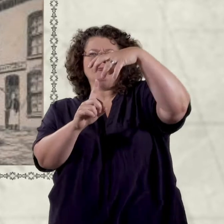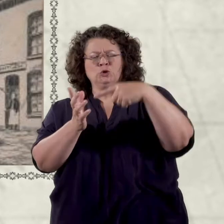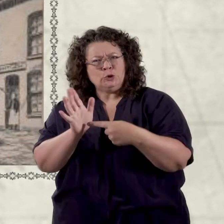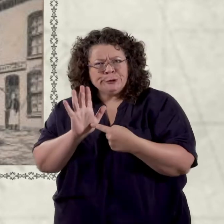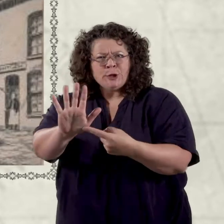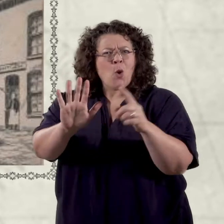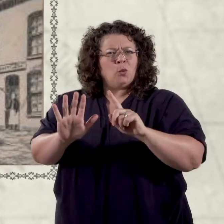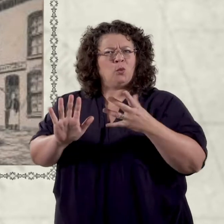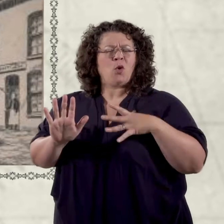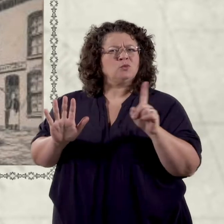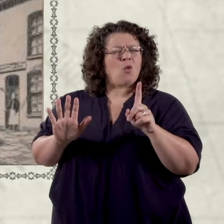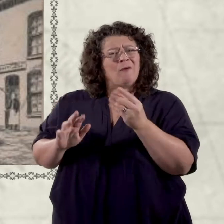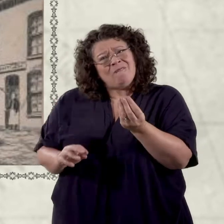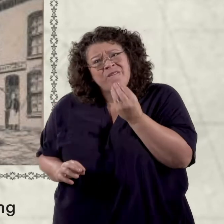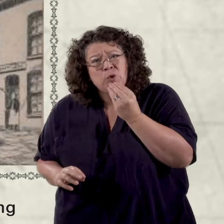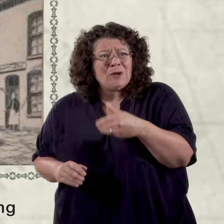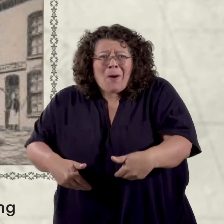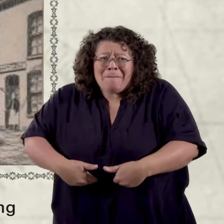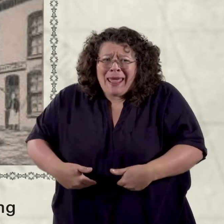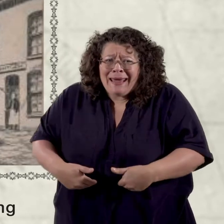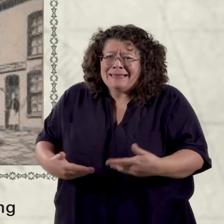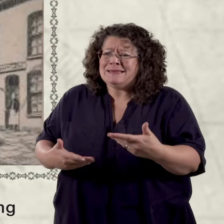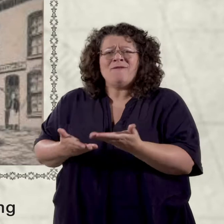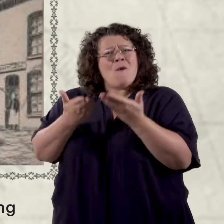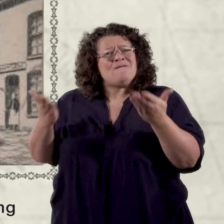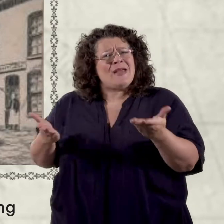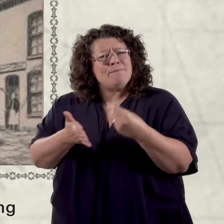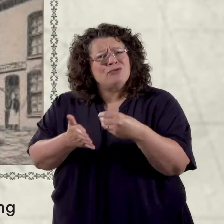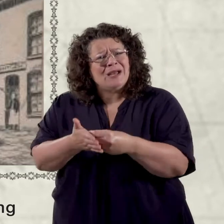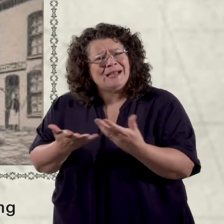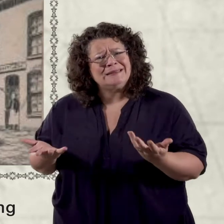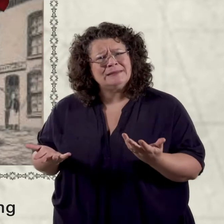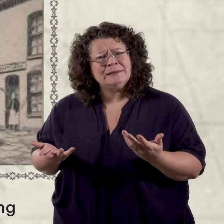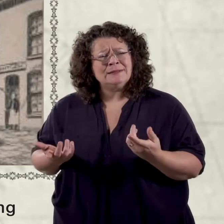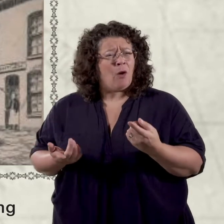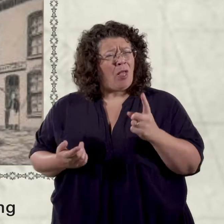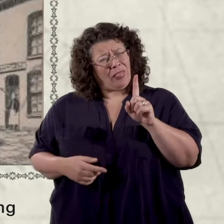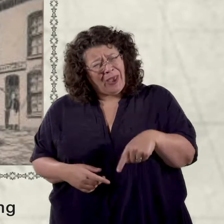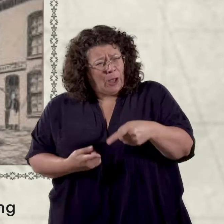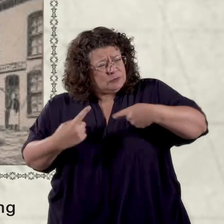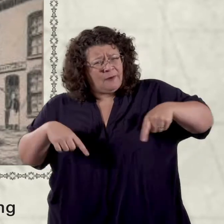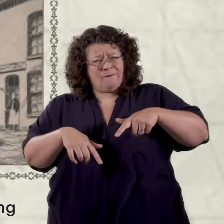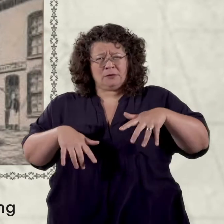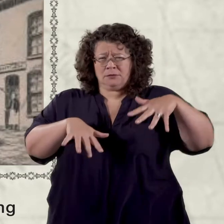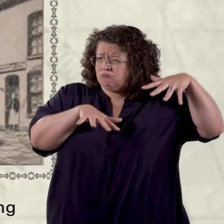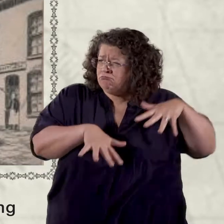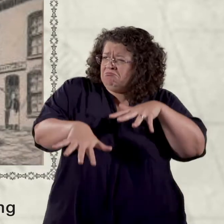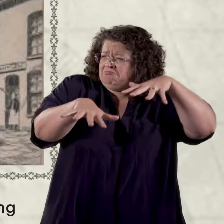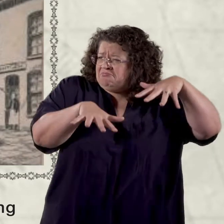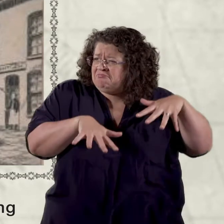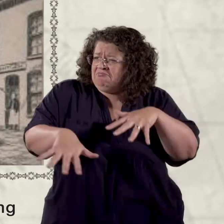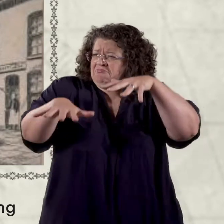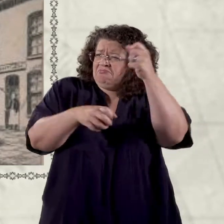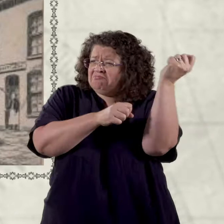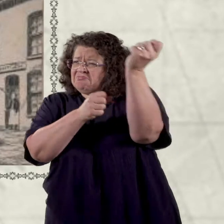a fair price. And there we were, thousands of us, walking towards the centre of Merthyr